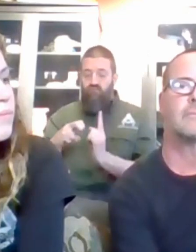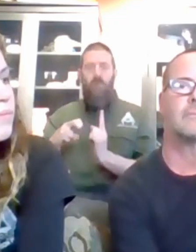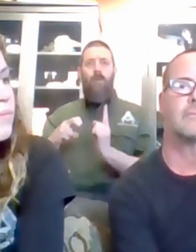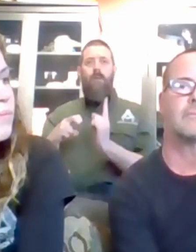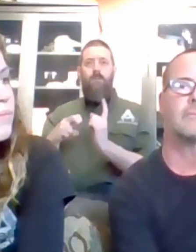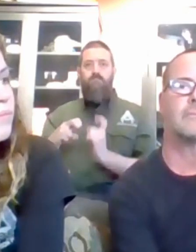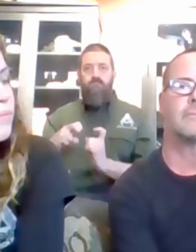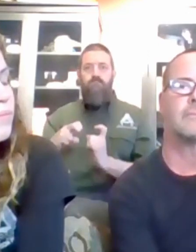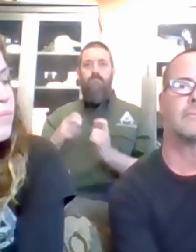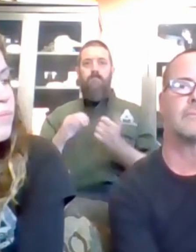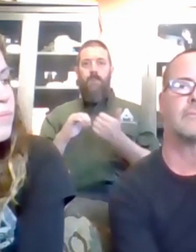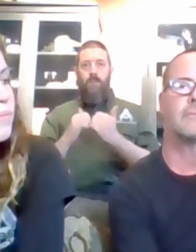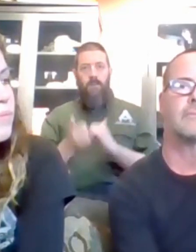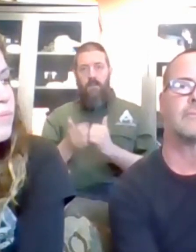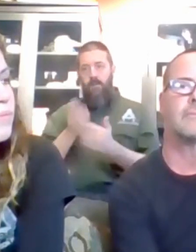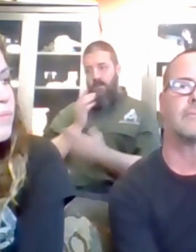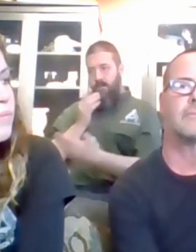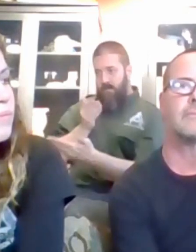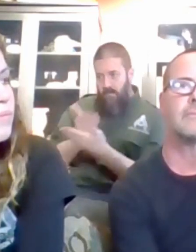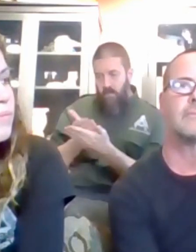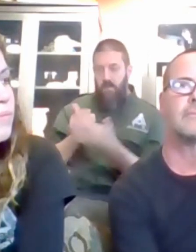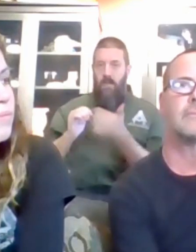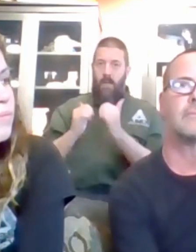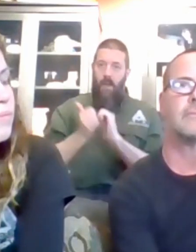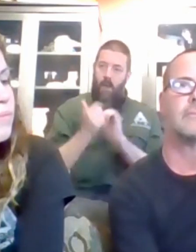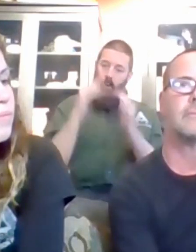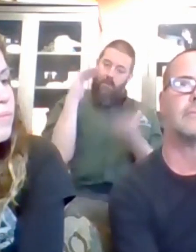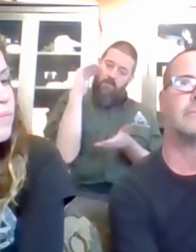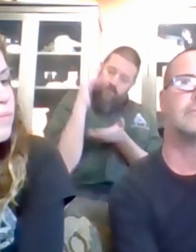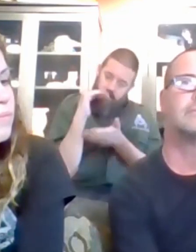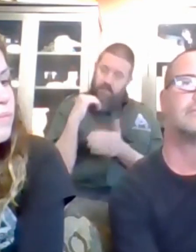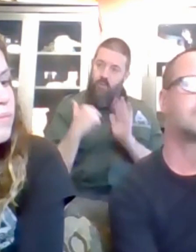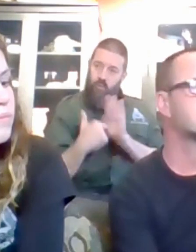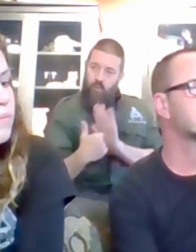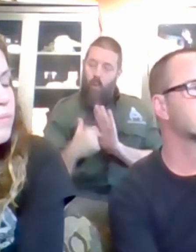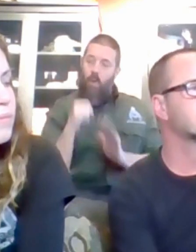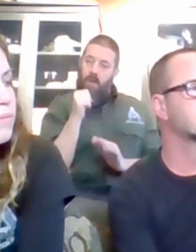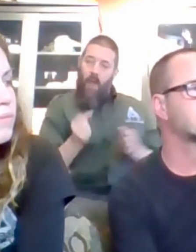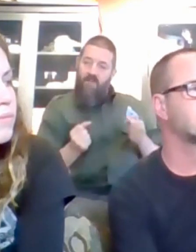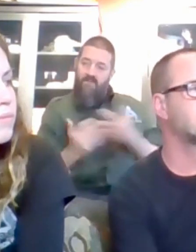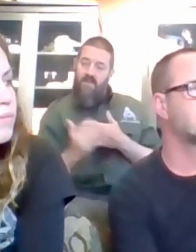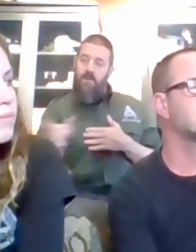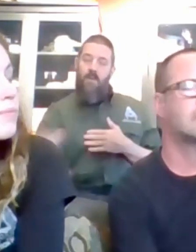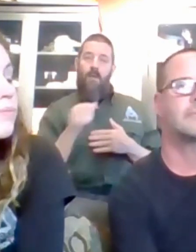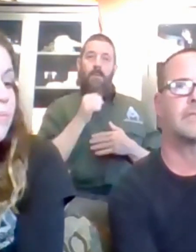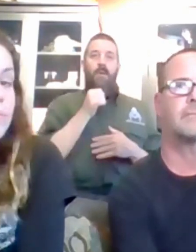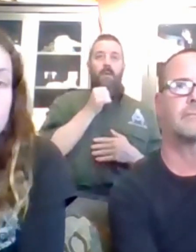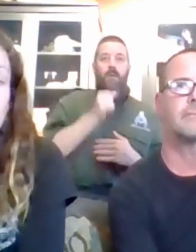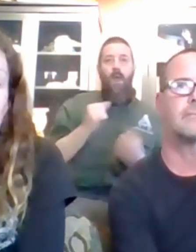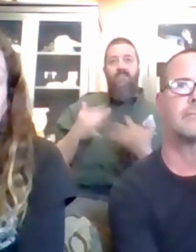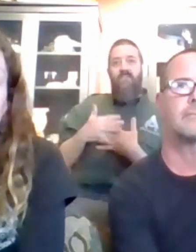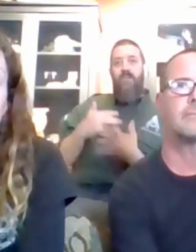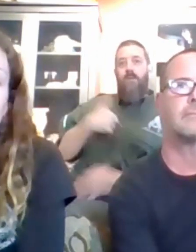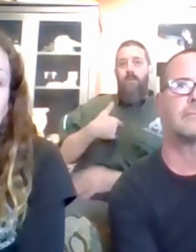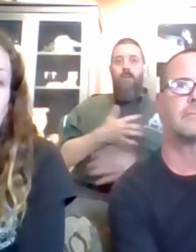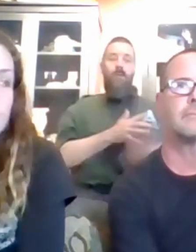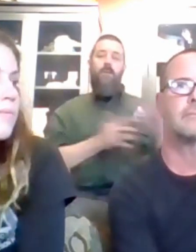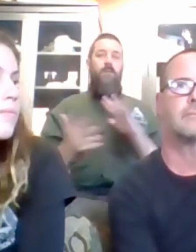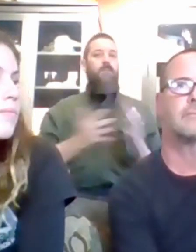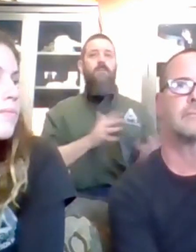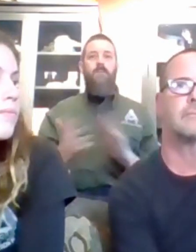wolf dog's terms. So if they don't have to do anything that they don't want to do. We have a